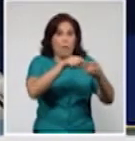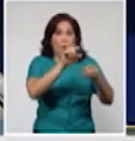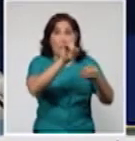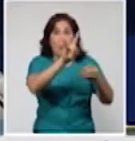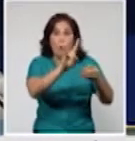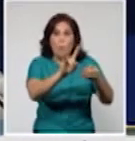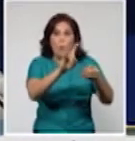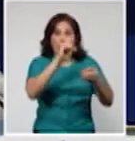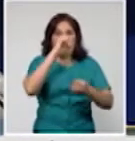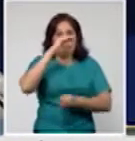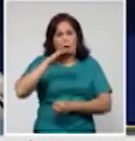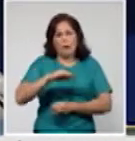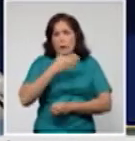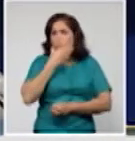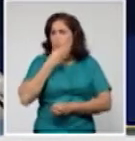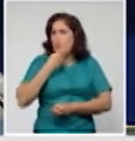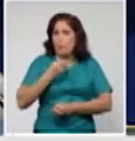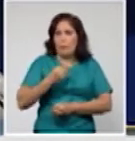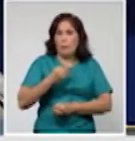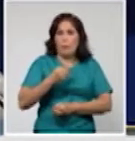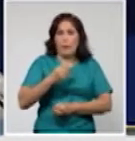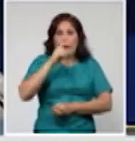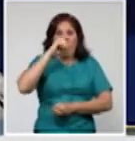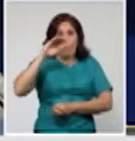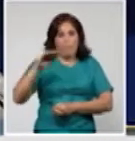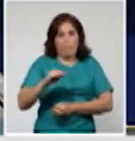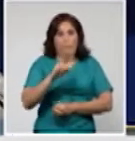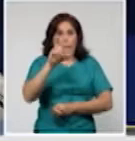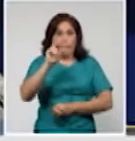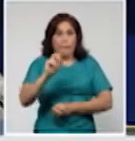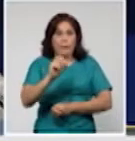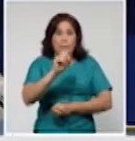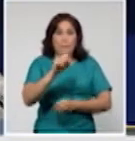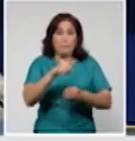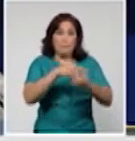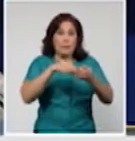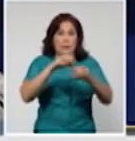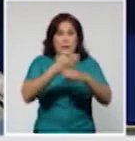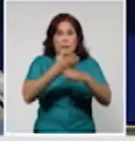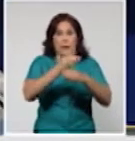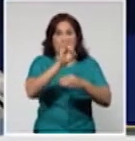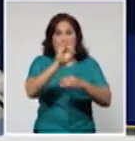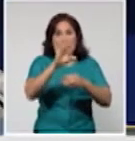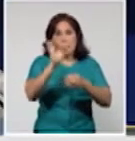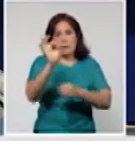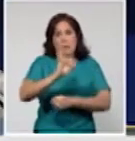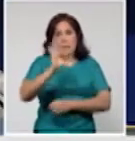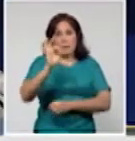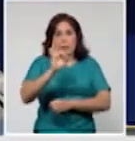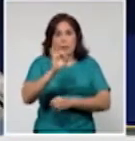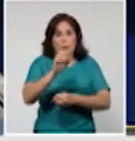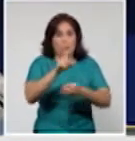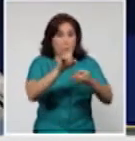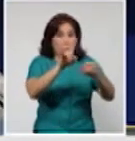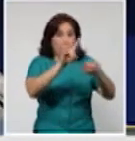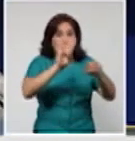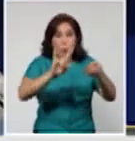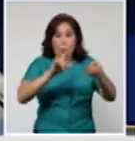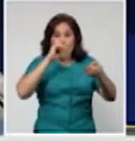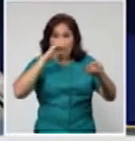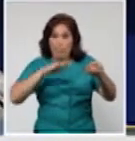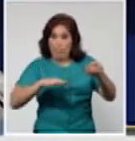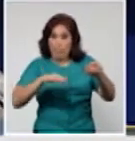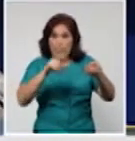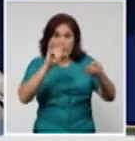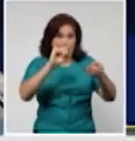This means that, to date, 401 minors, or patients under